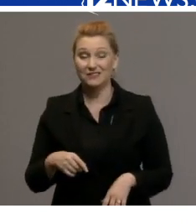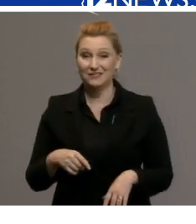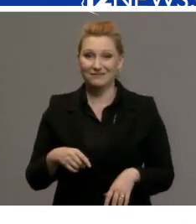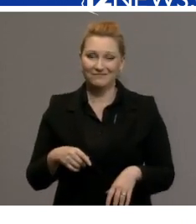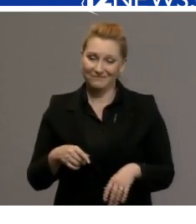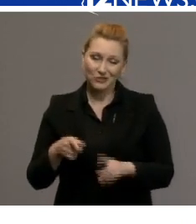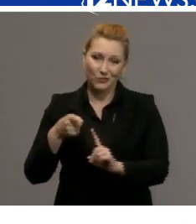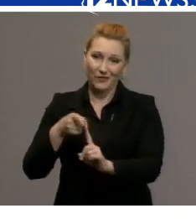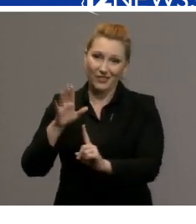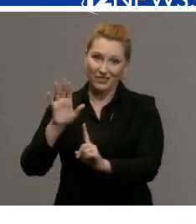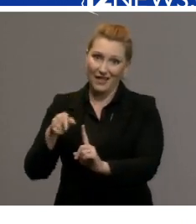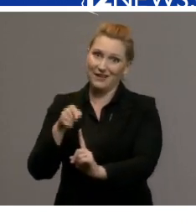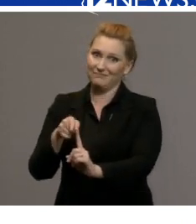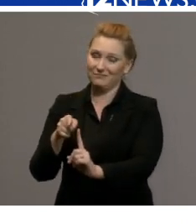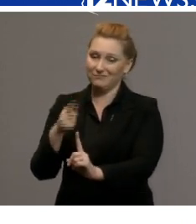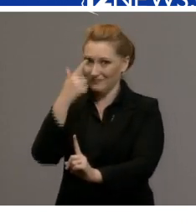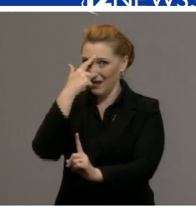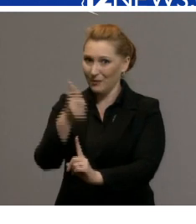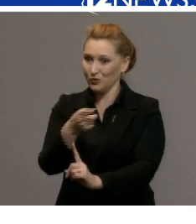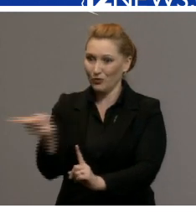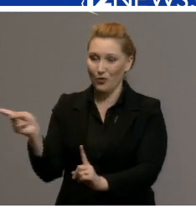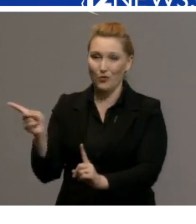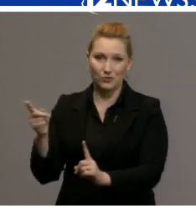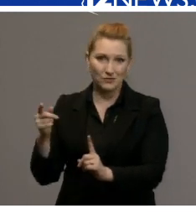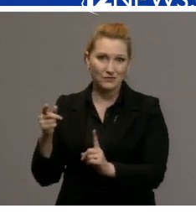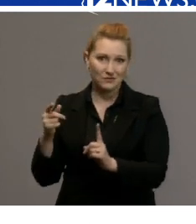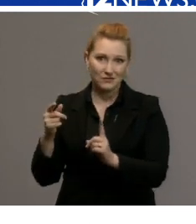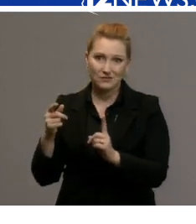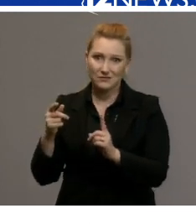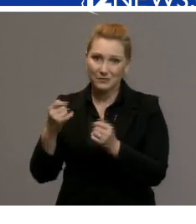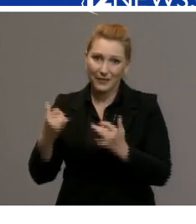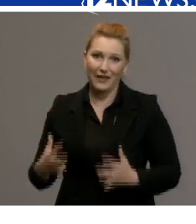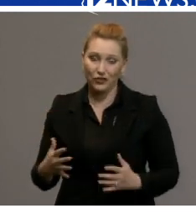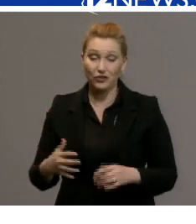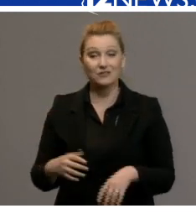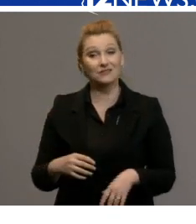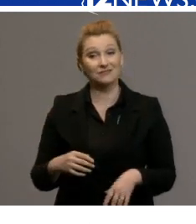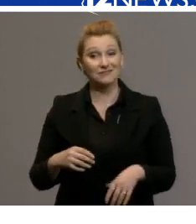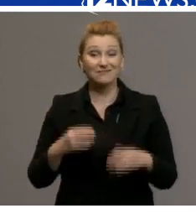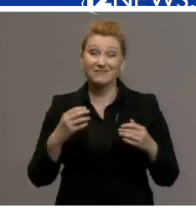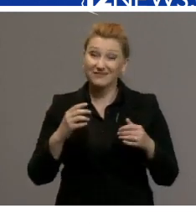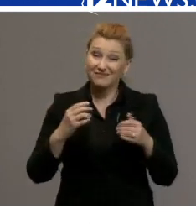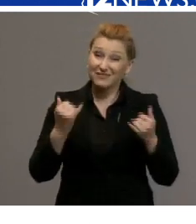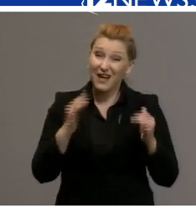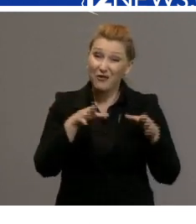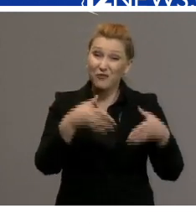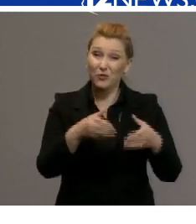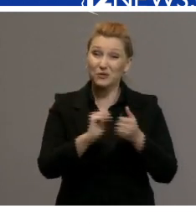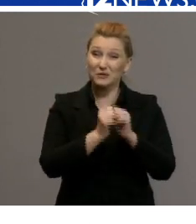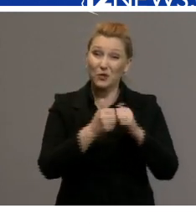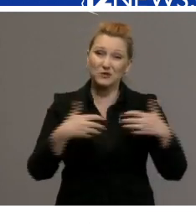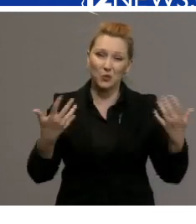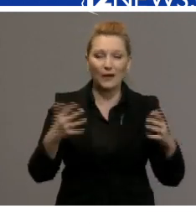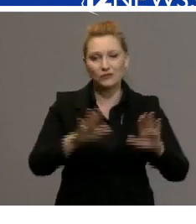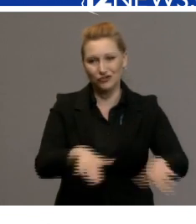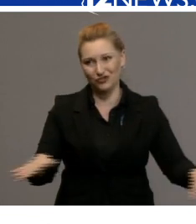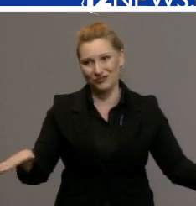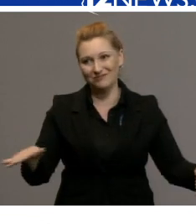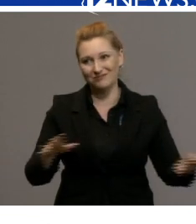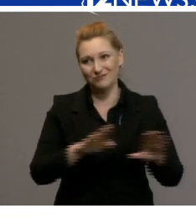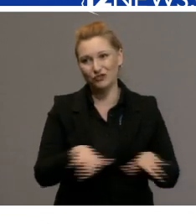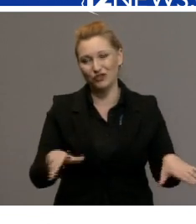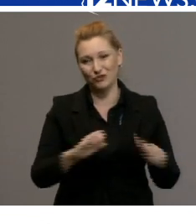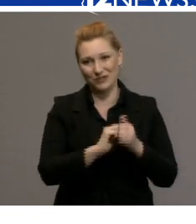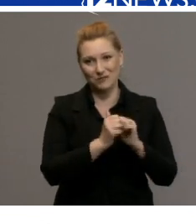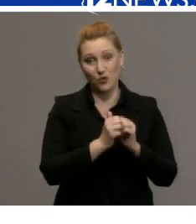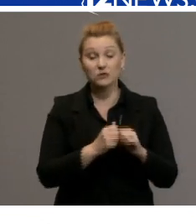is going to be in a Little League game. In terms of what the conversations are, they're hopeful. They're optimistic. I mean, I